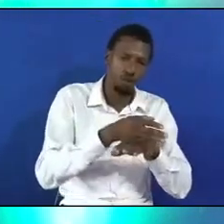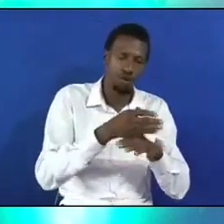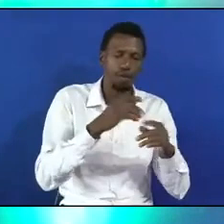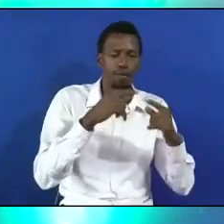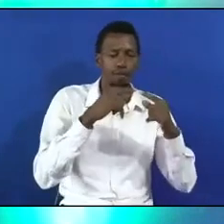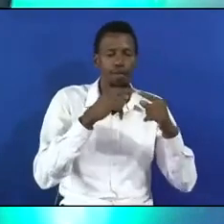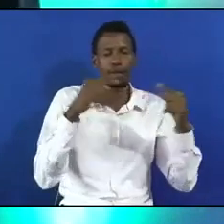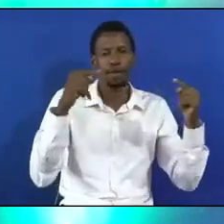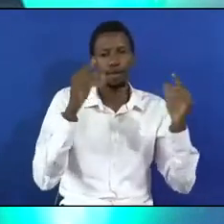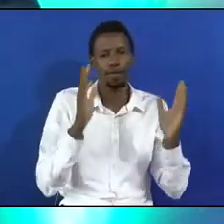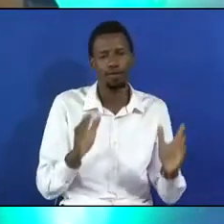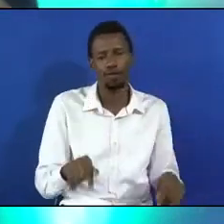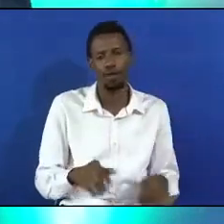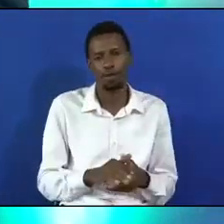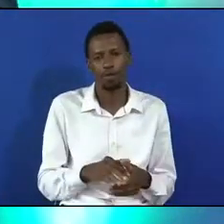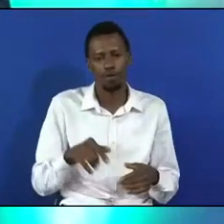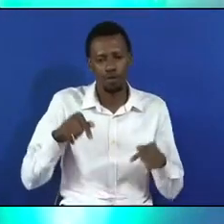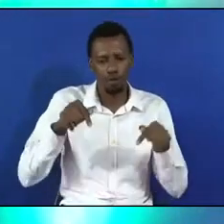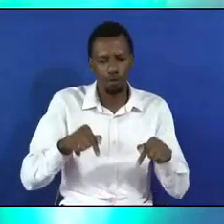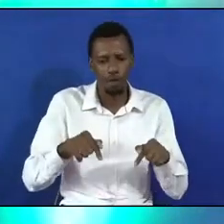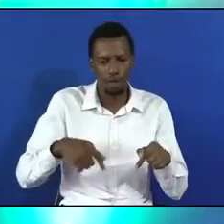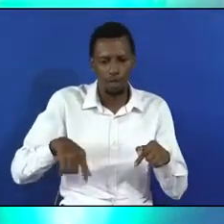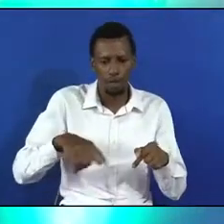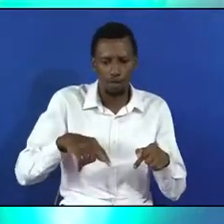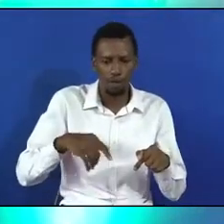Today, we have become